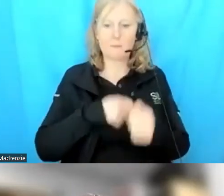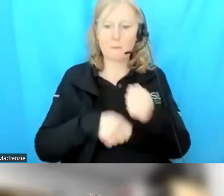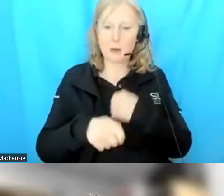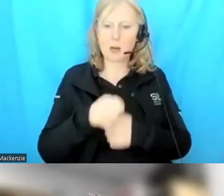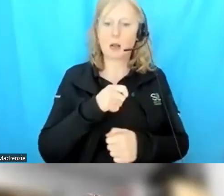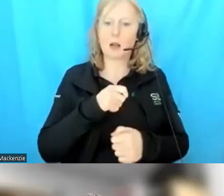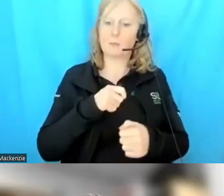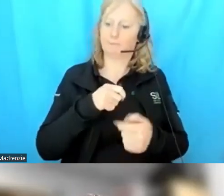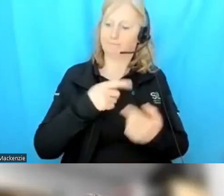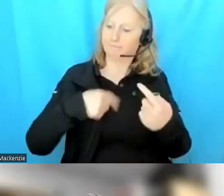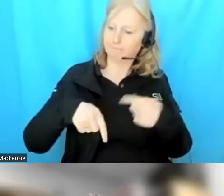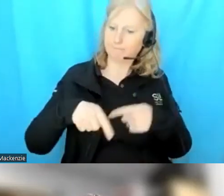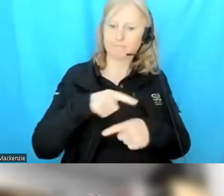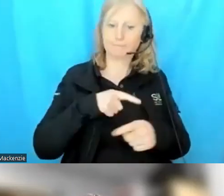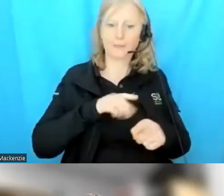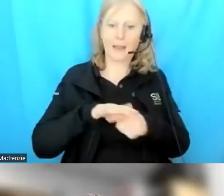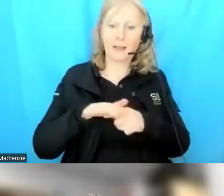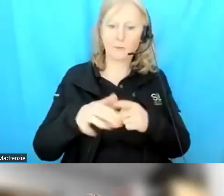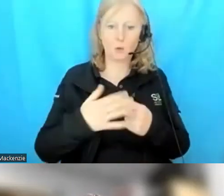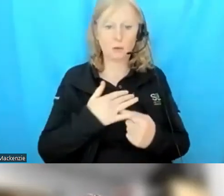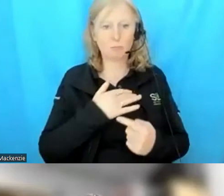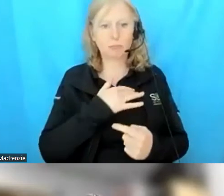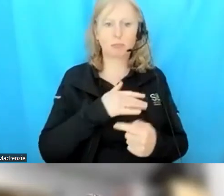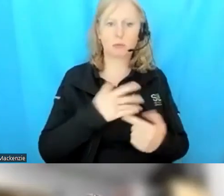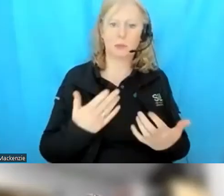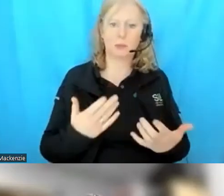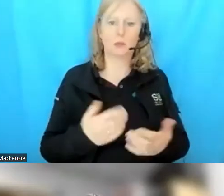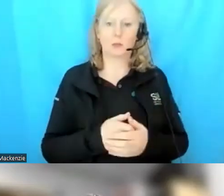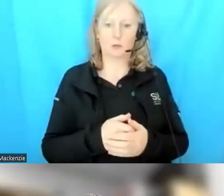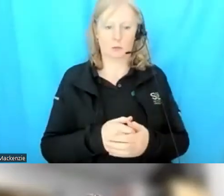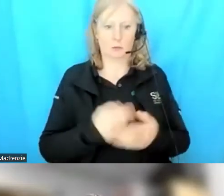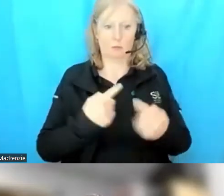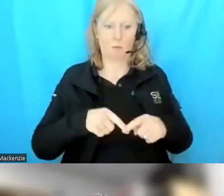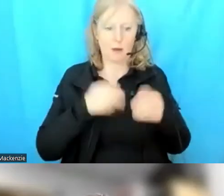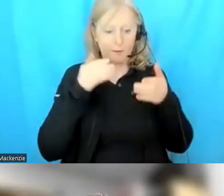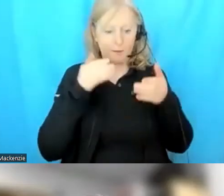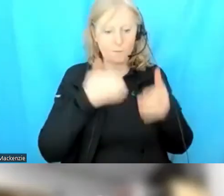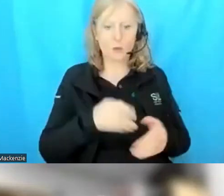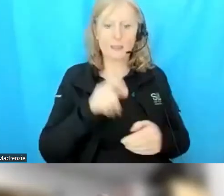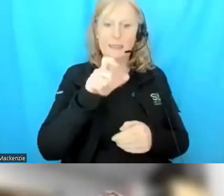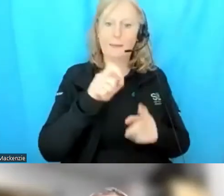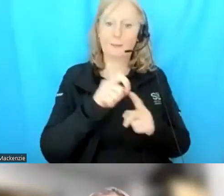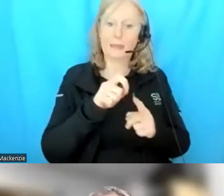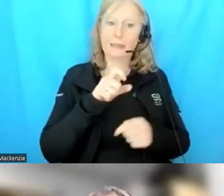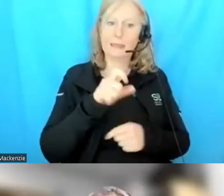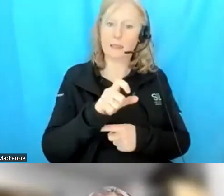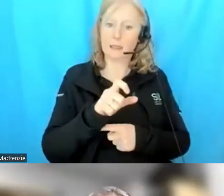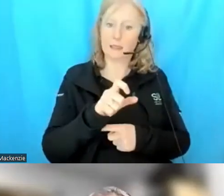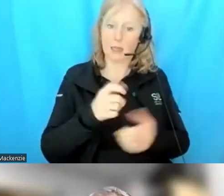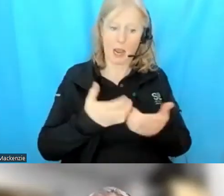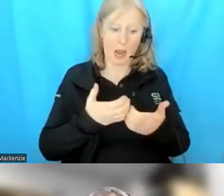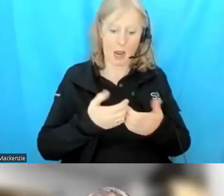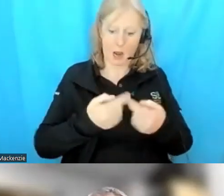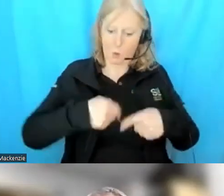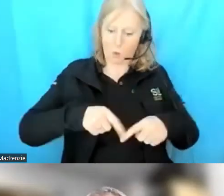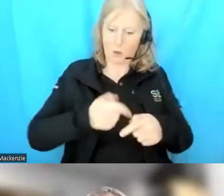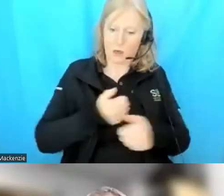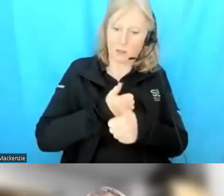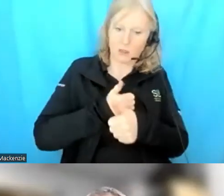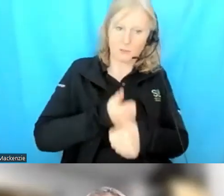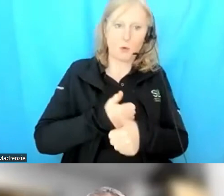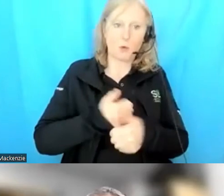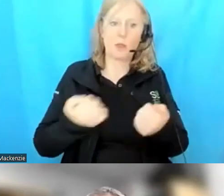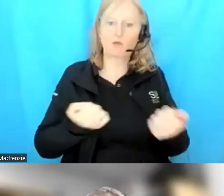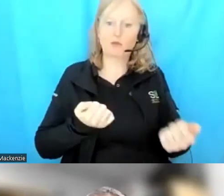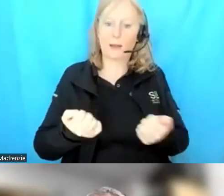And so we're really taking a focus on, and our CPC is about how actually the business is really supporting the drivers at the moment, and what